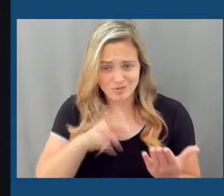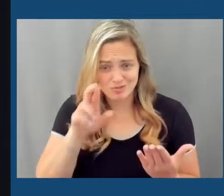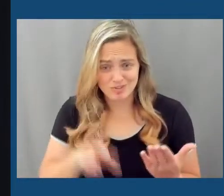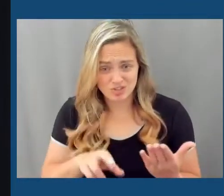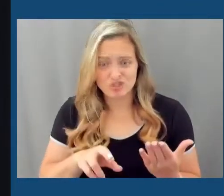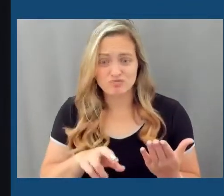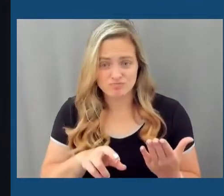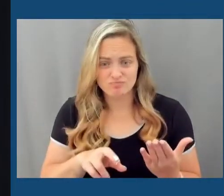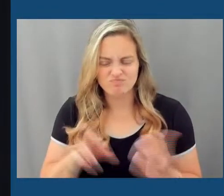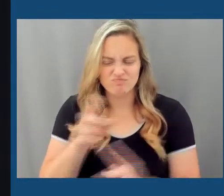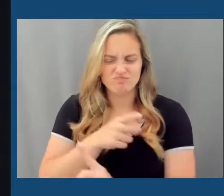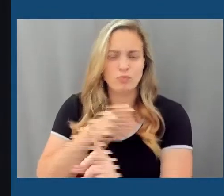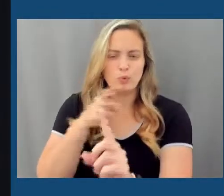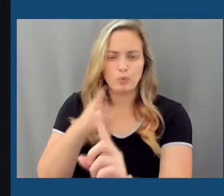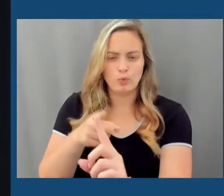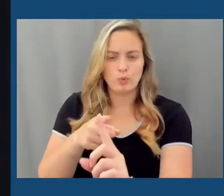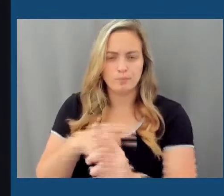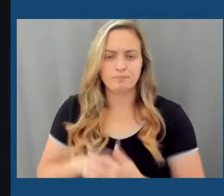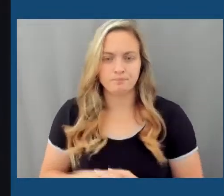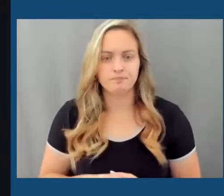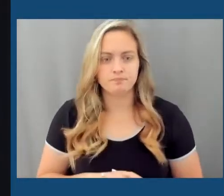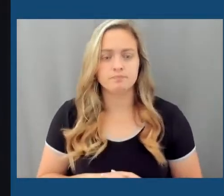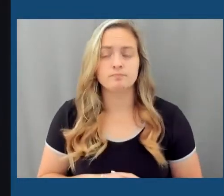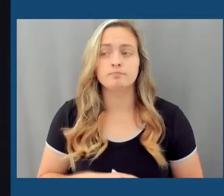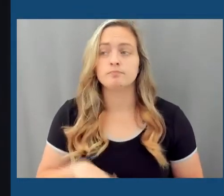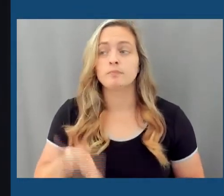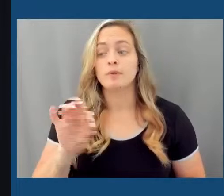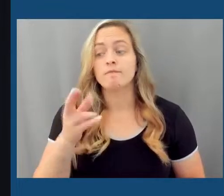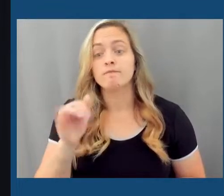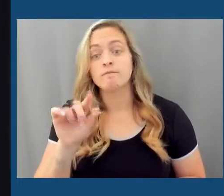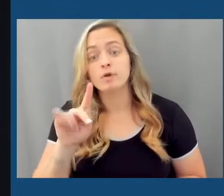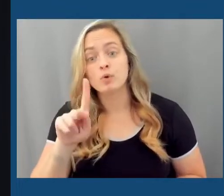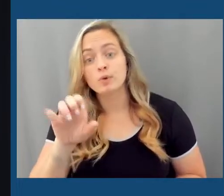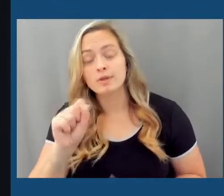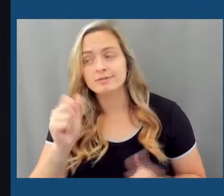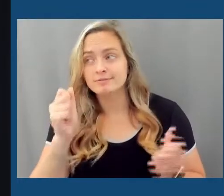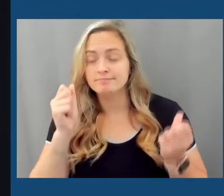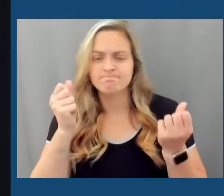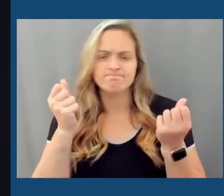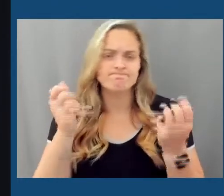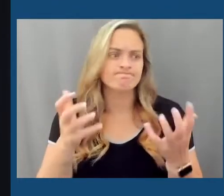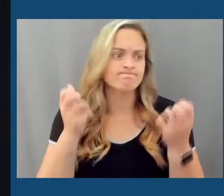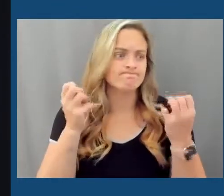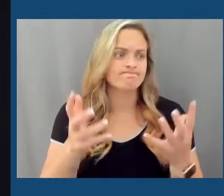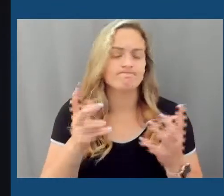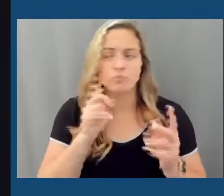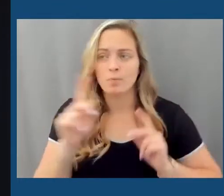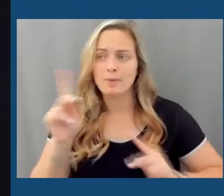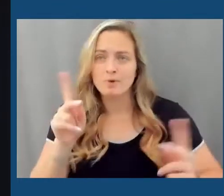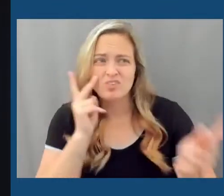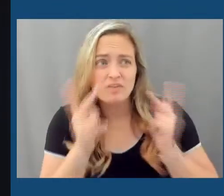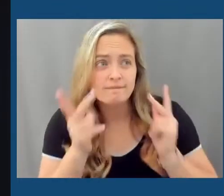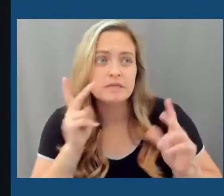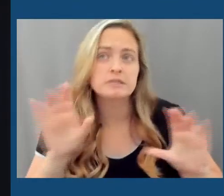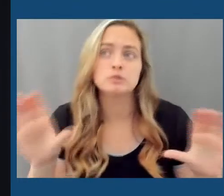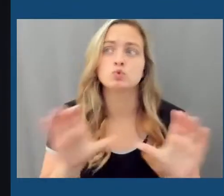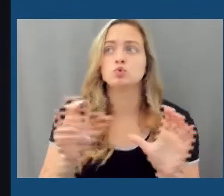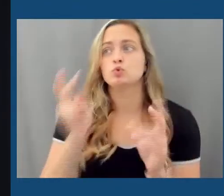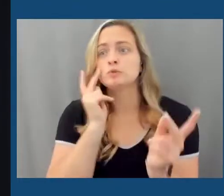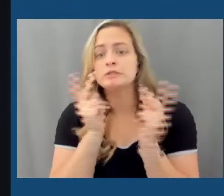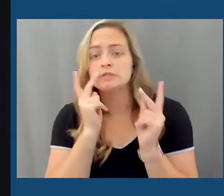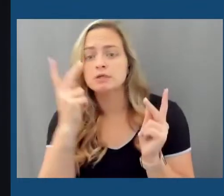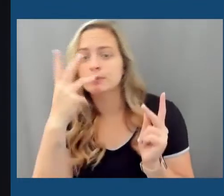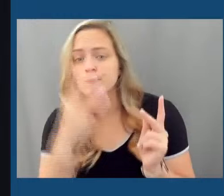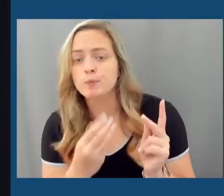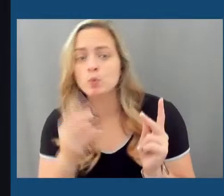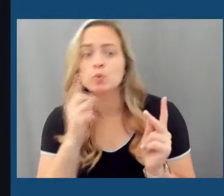is what this project is all about. The Finger Lakes region has a ton to offer visitors, so much to do and see, so much beauty, all